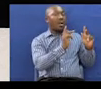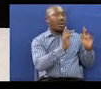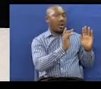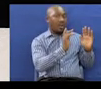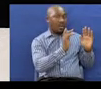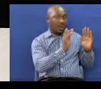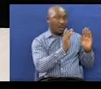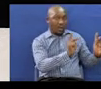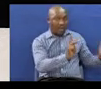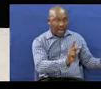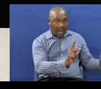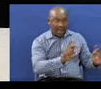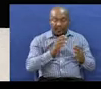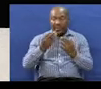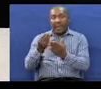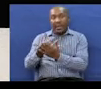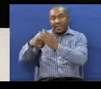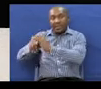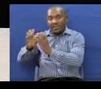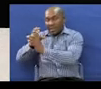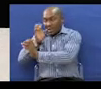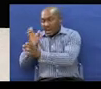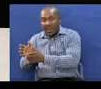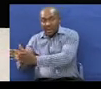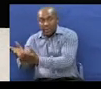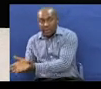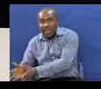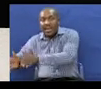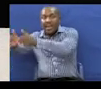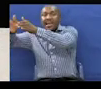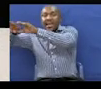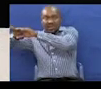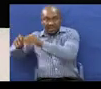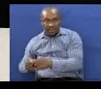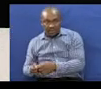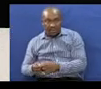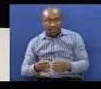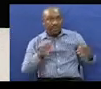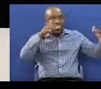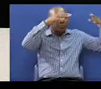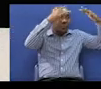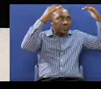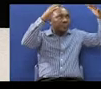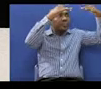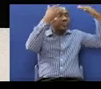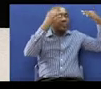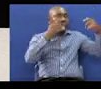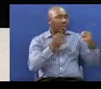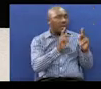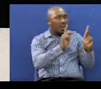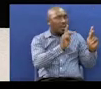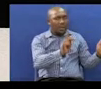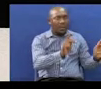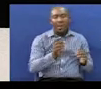about ordinary air, we talk about oxygen in the atmosphere. That is ordinary air. So ordinary air does